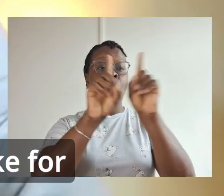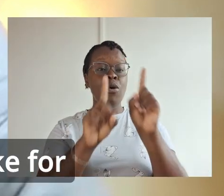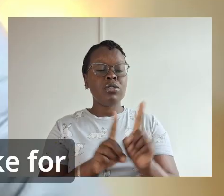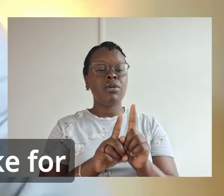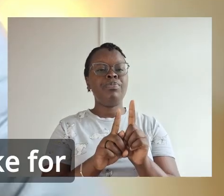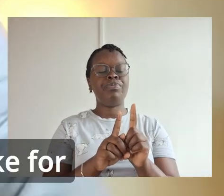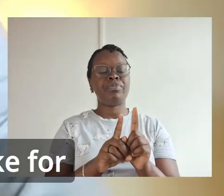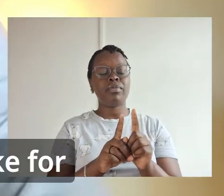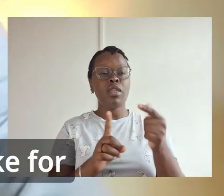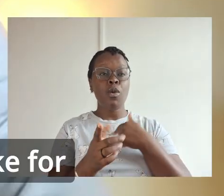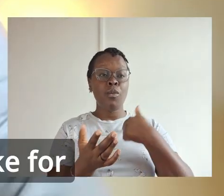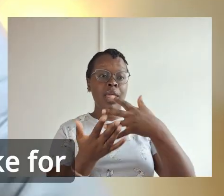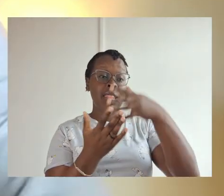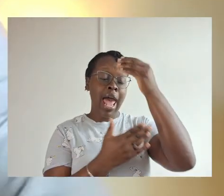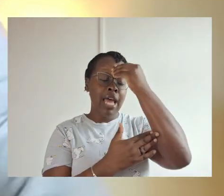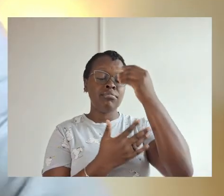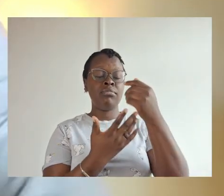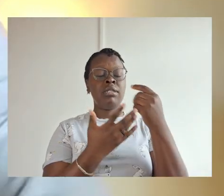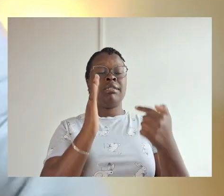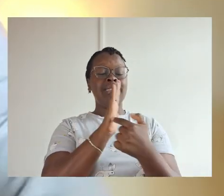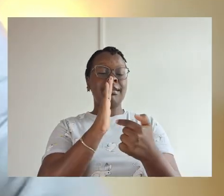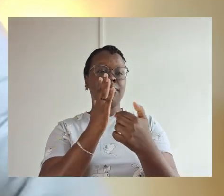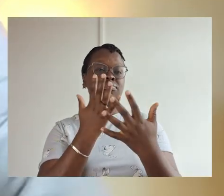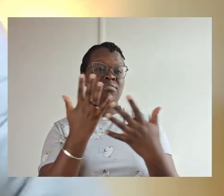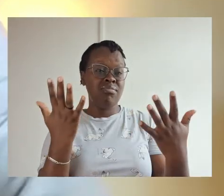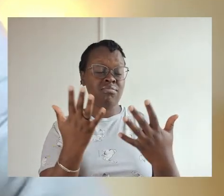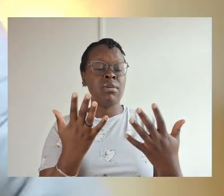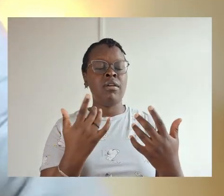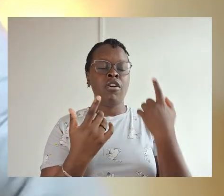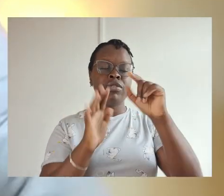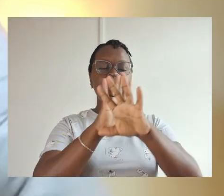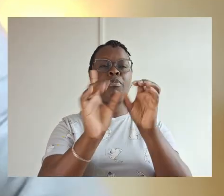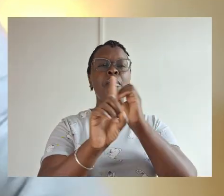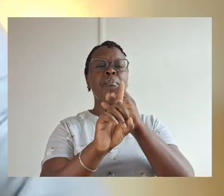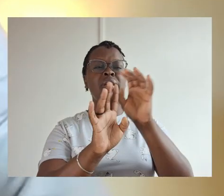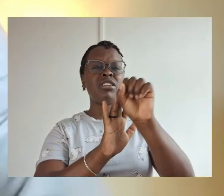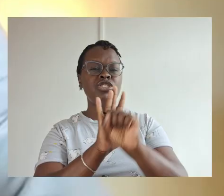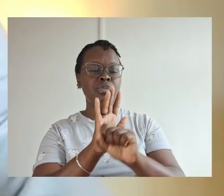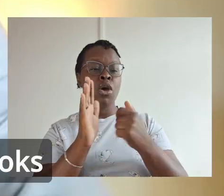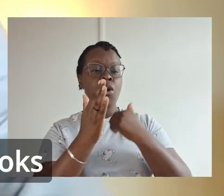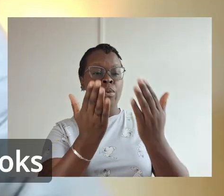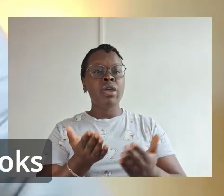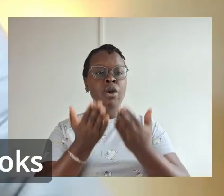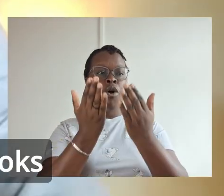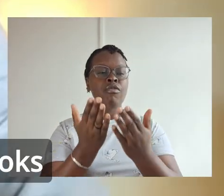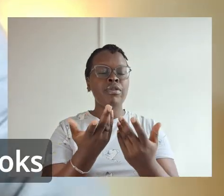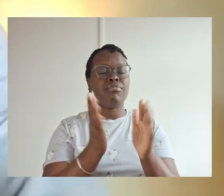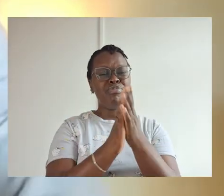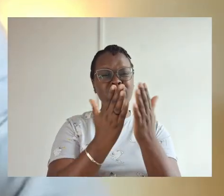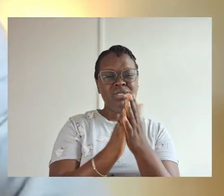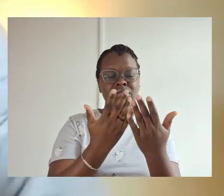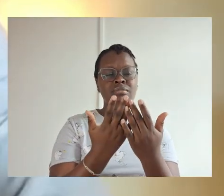also non-technology stuff, like, for example, mentorships, and also adult literacy, where we're providing